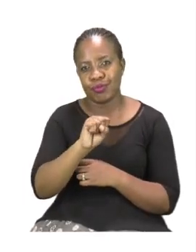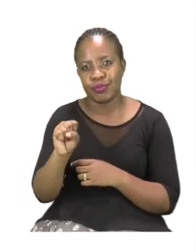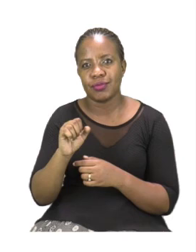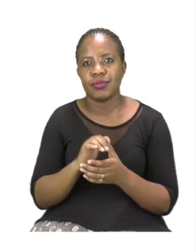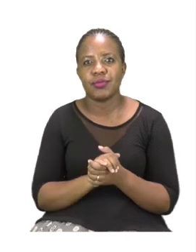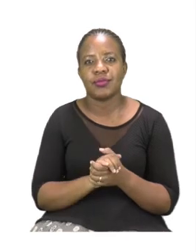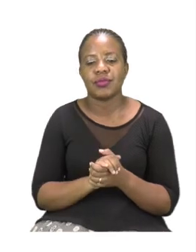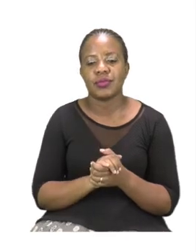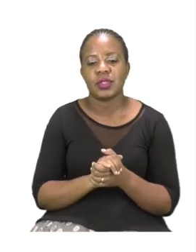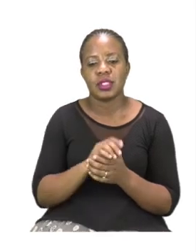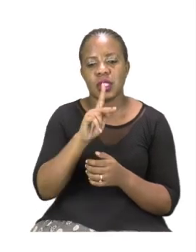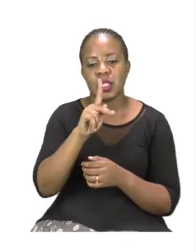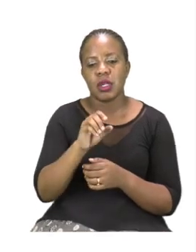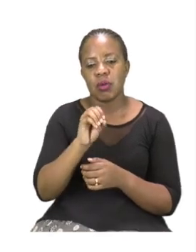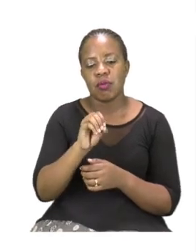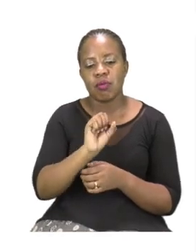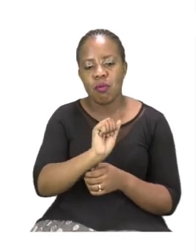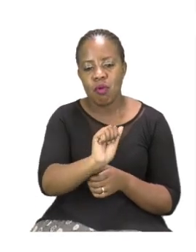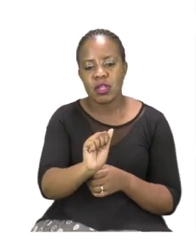pronoun is his.